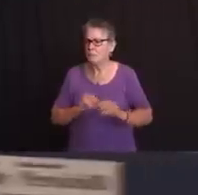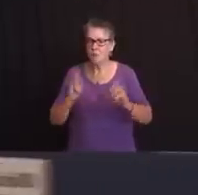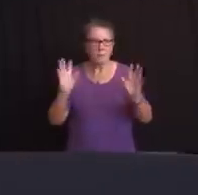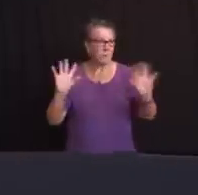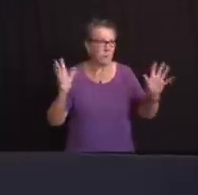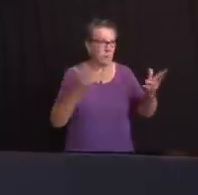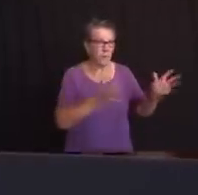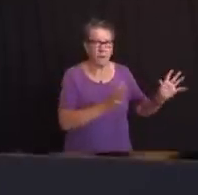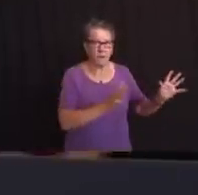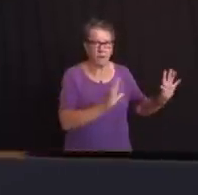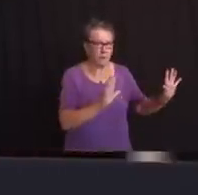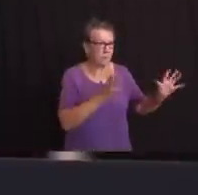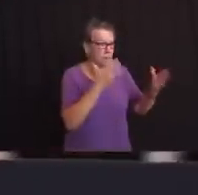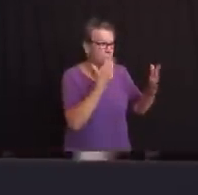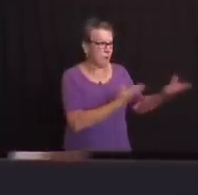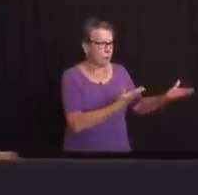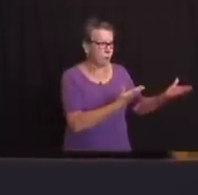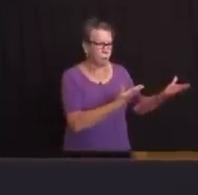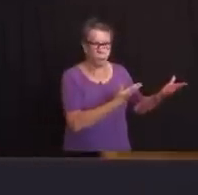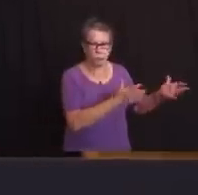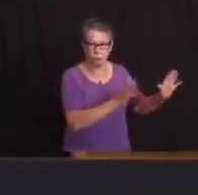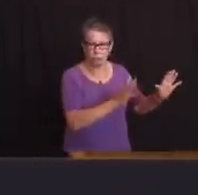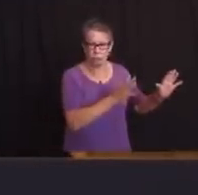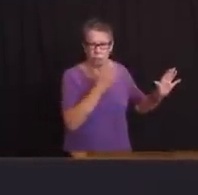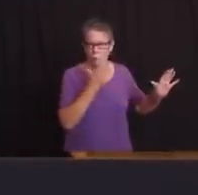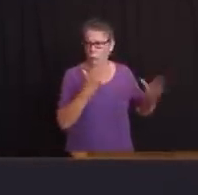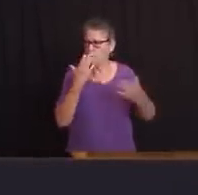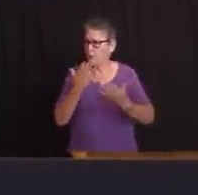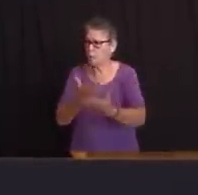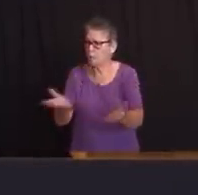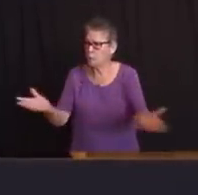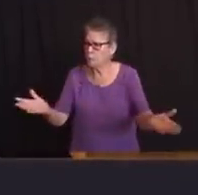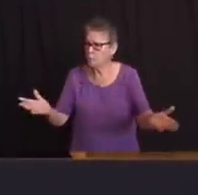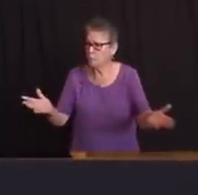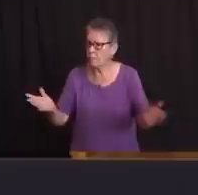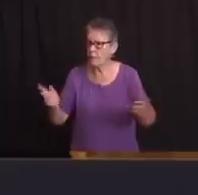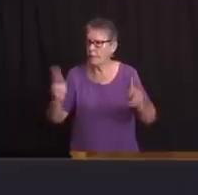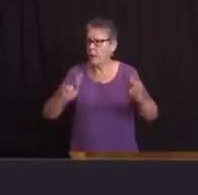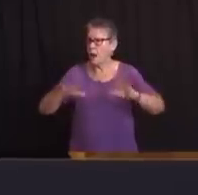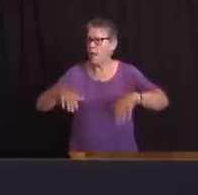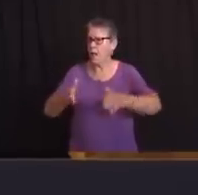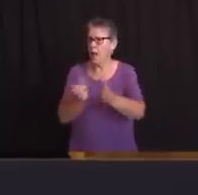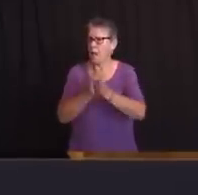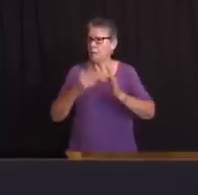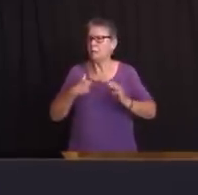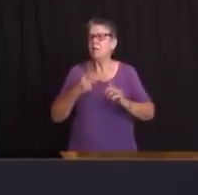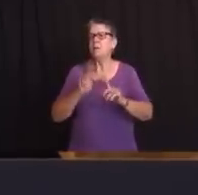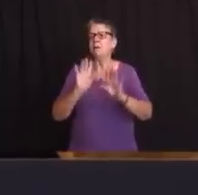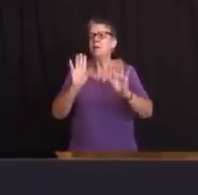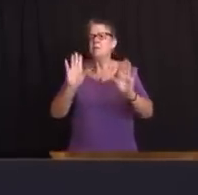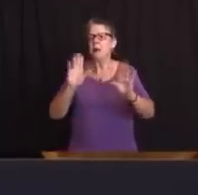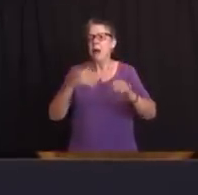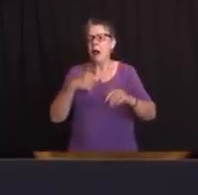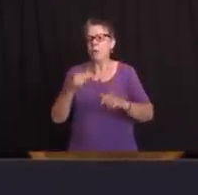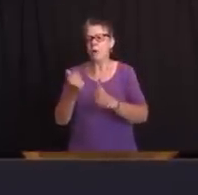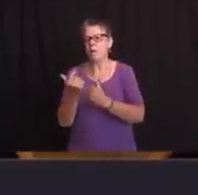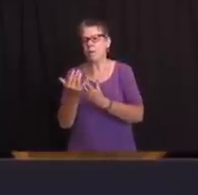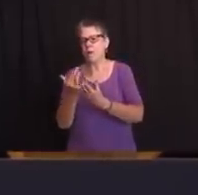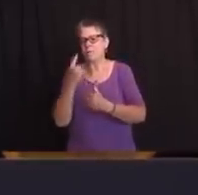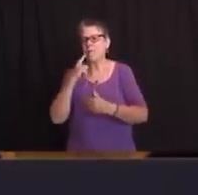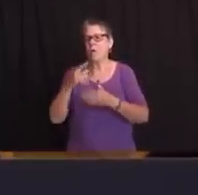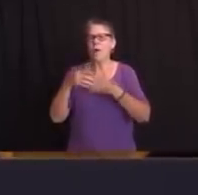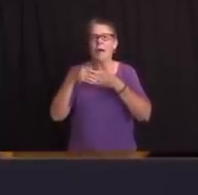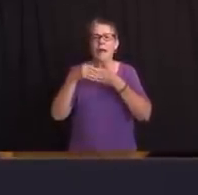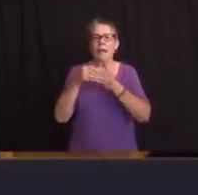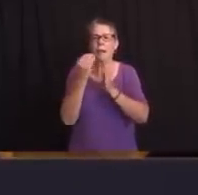No, thank you for that. Thanks, everybody. No one asked it today, but is it fair to say there's still no guidance, federal guidance